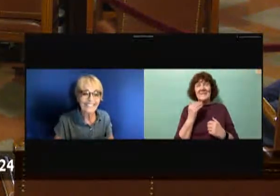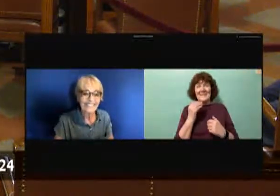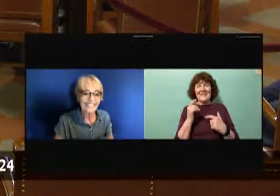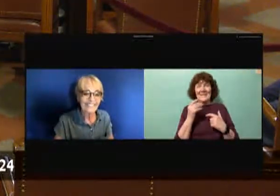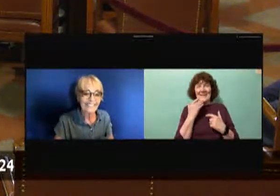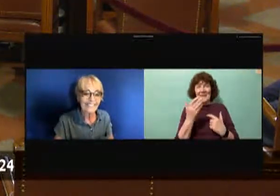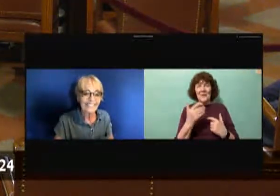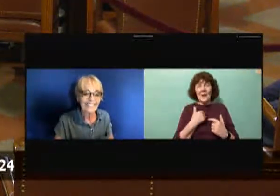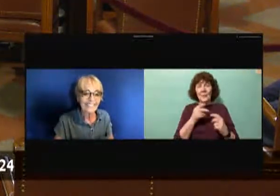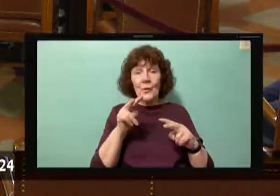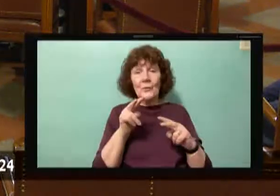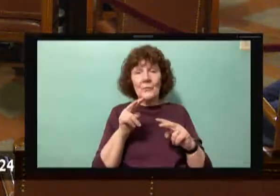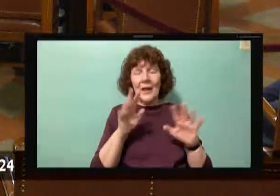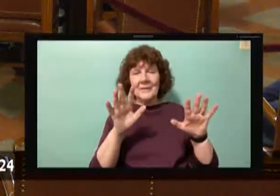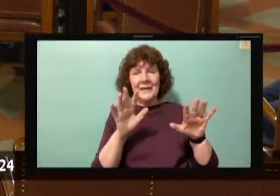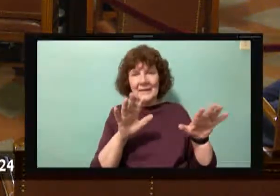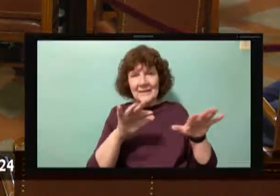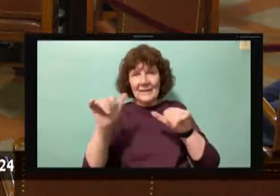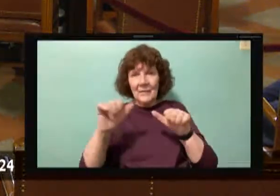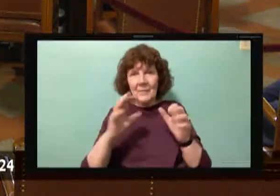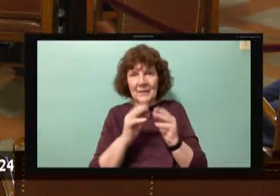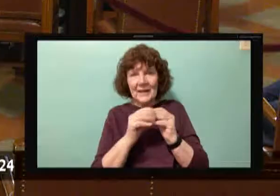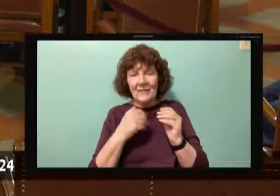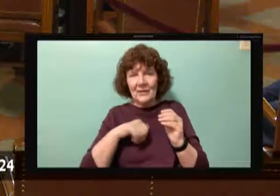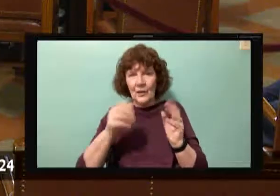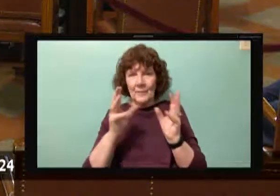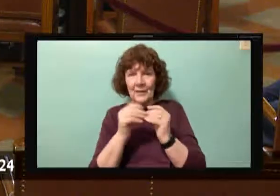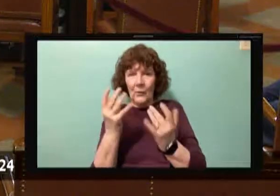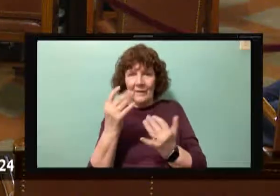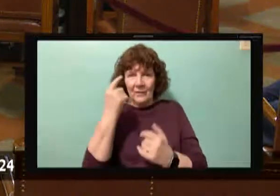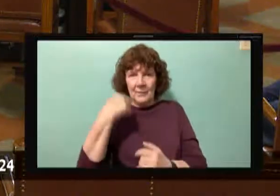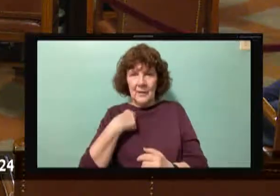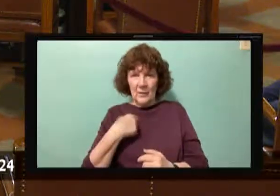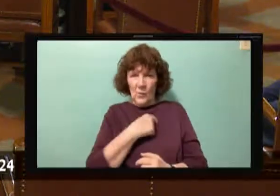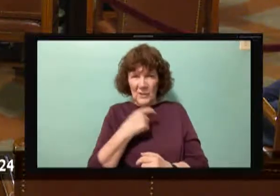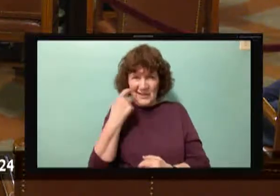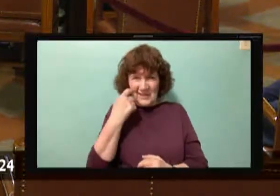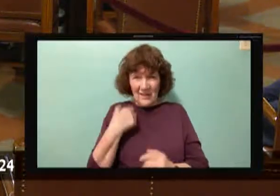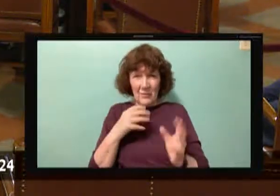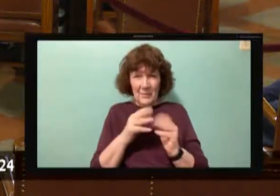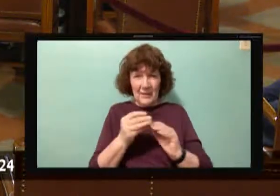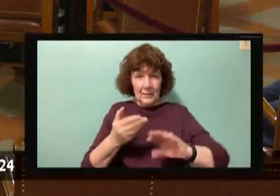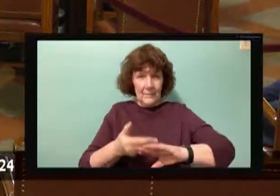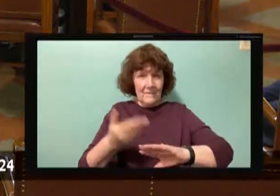have another meeting waiting for me I'll get back some there. popcorn. And we just had a meeting before about the,